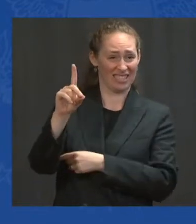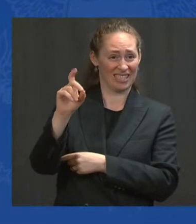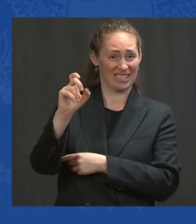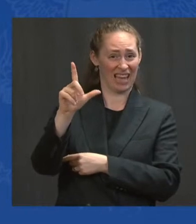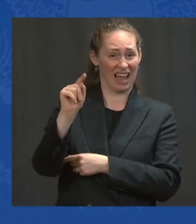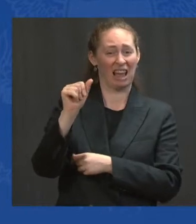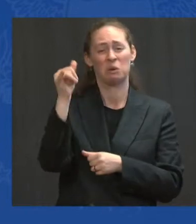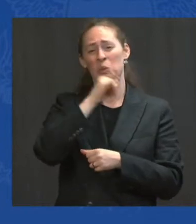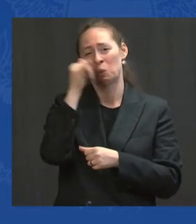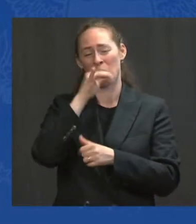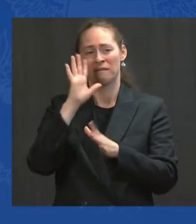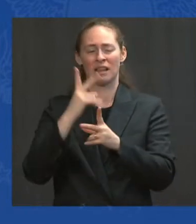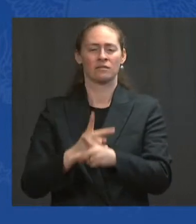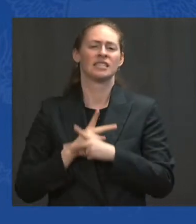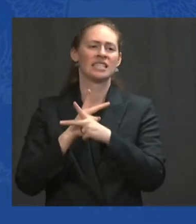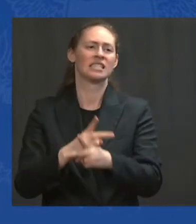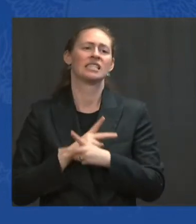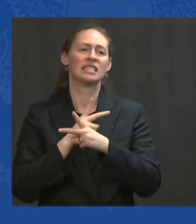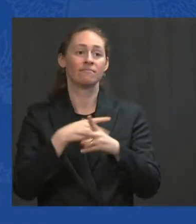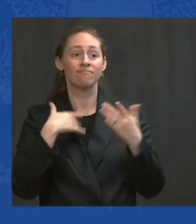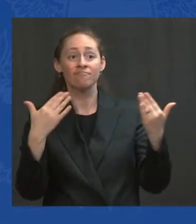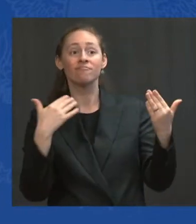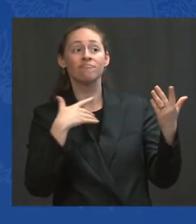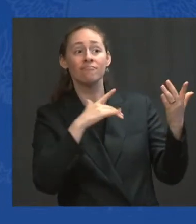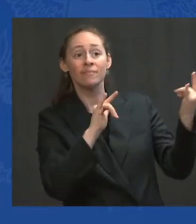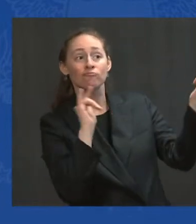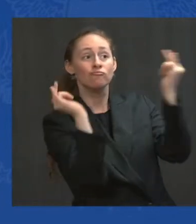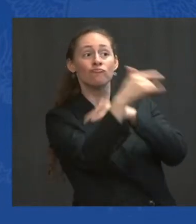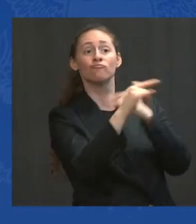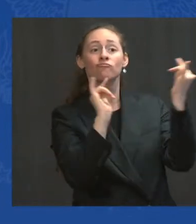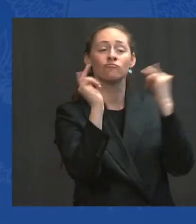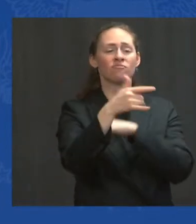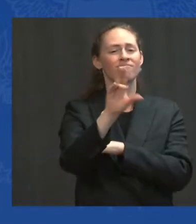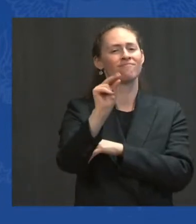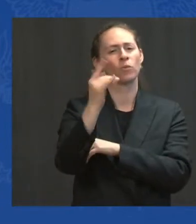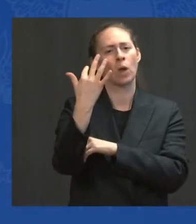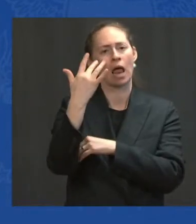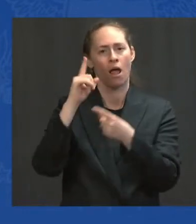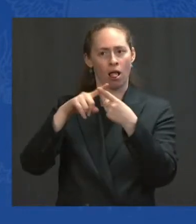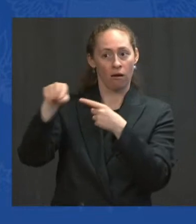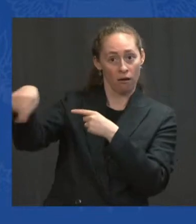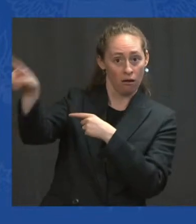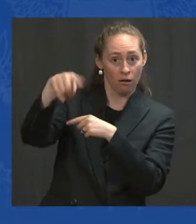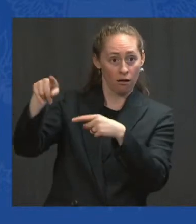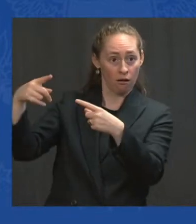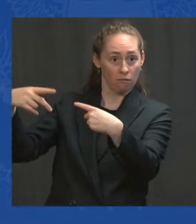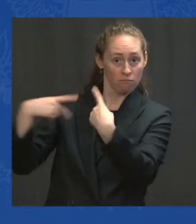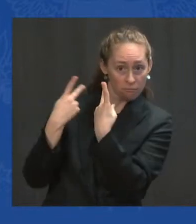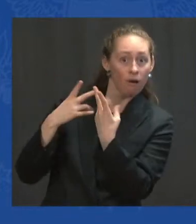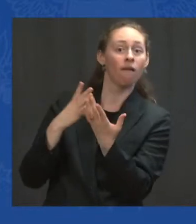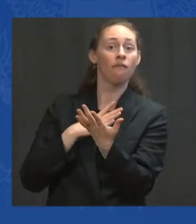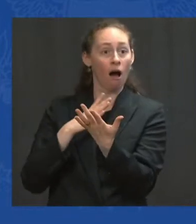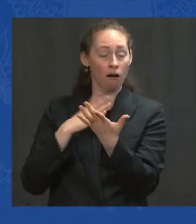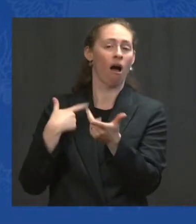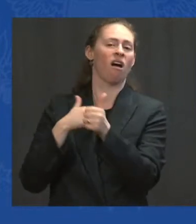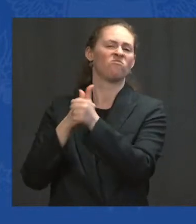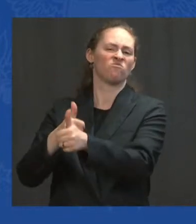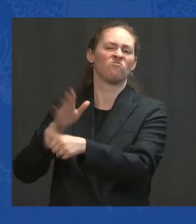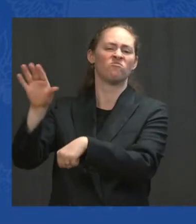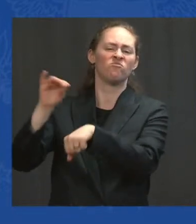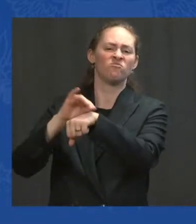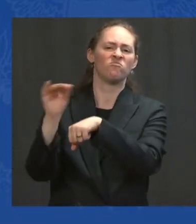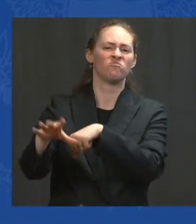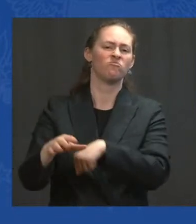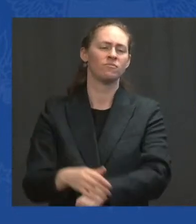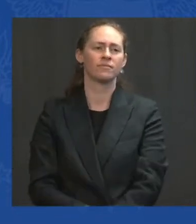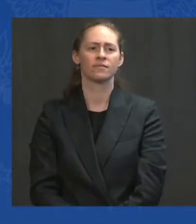we'll reopen when the health and medical experts believe it's safe to do so. Next question. Ann